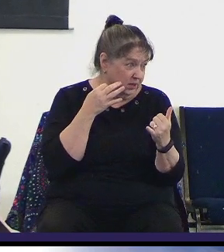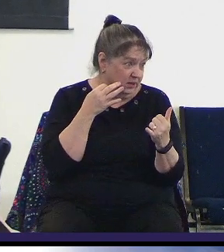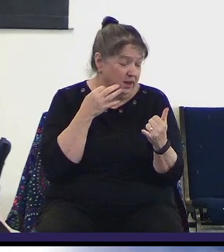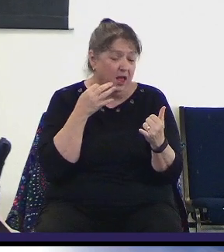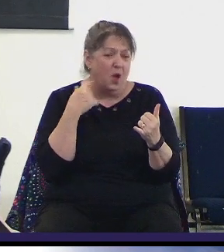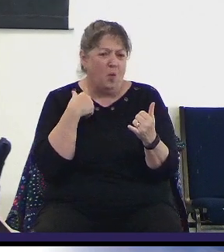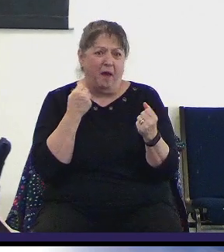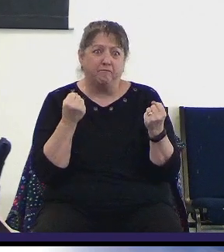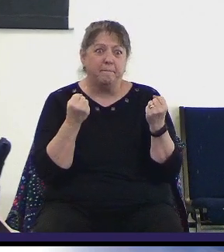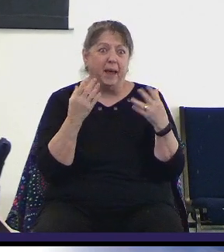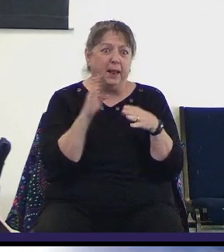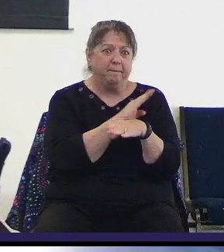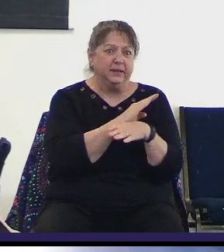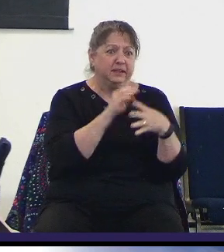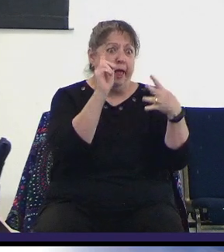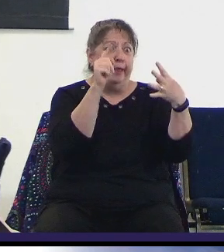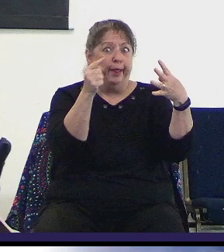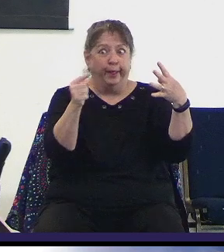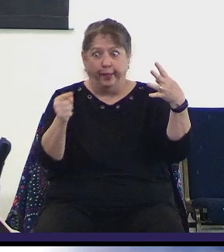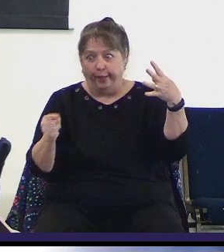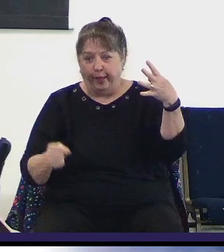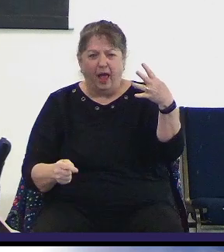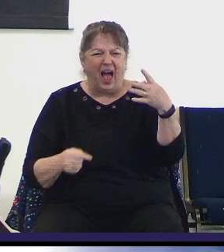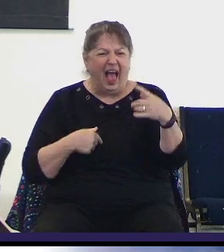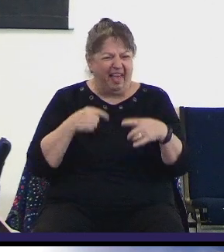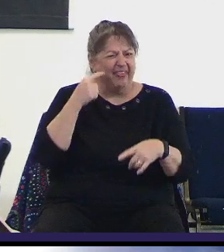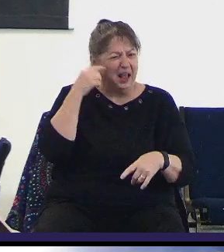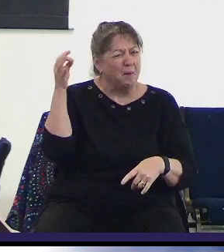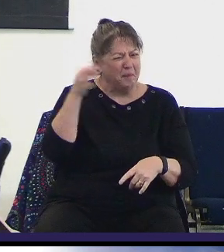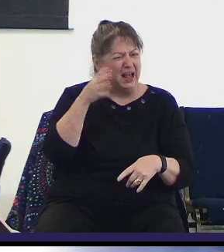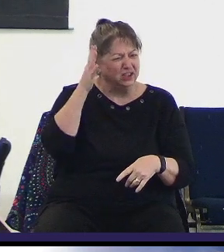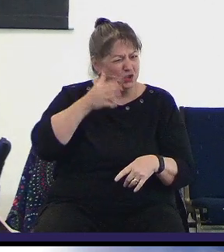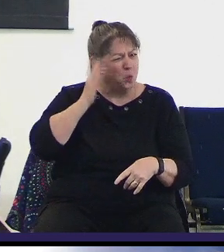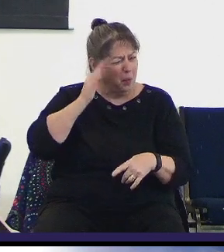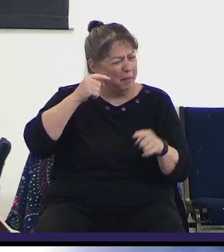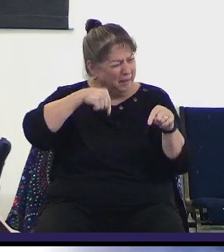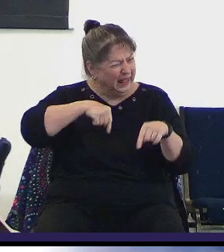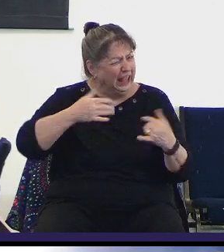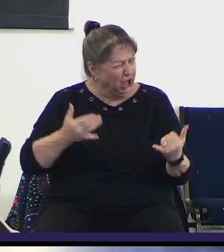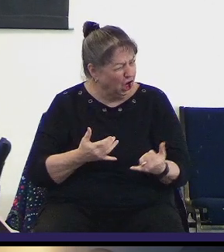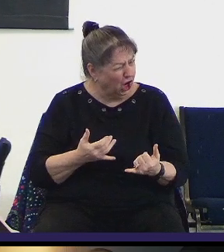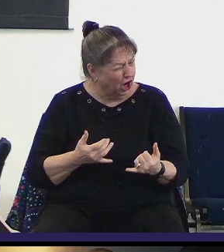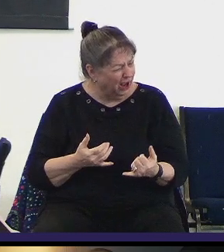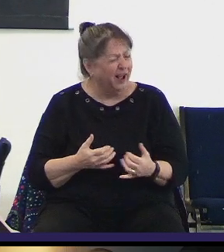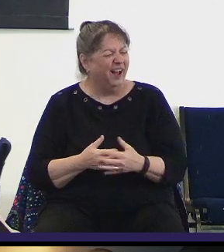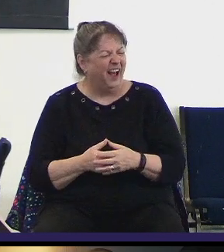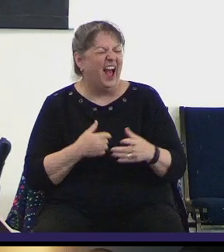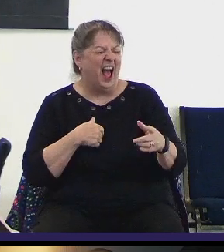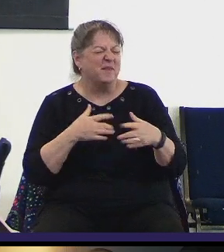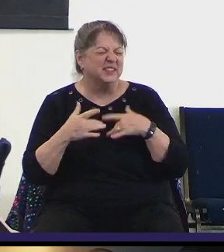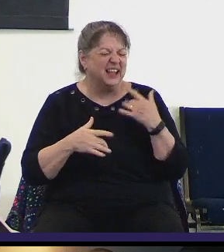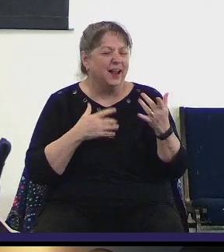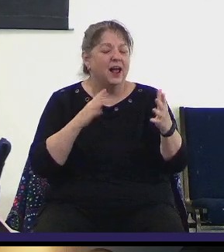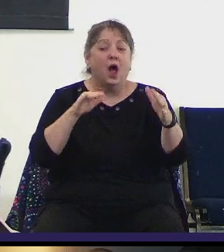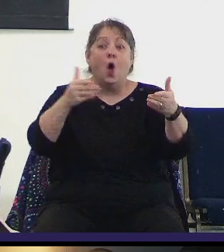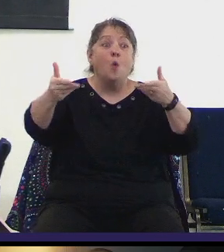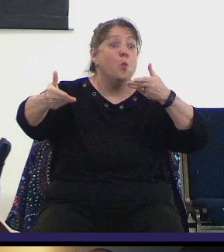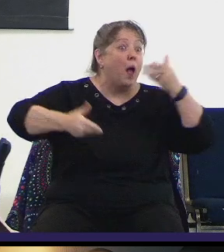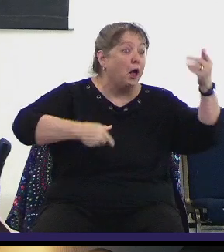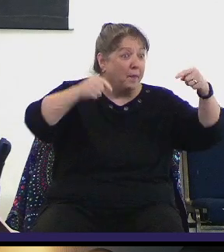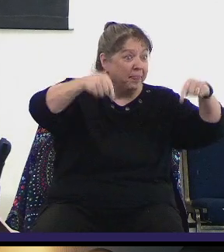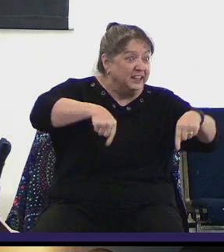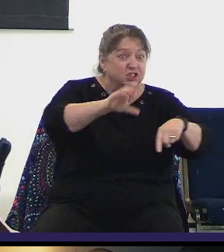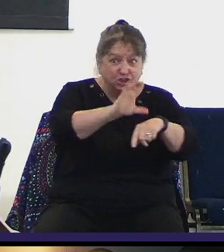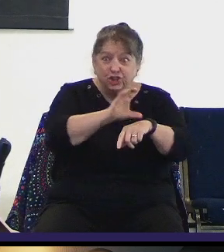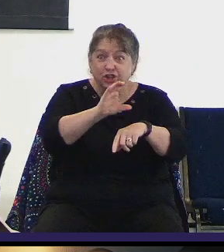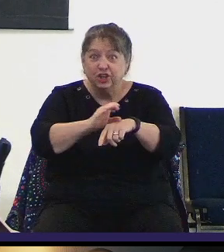on. I think the pastor's going to show his face this morning, so I'm excited about that. Welcome to our church. Welcome those